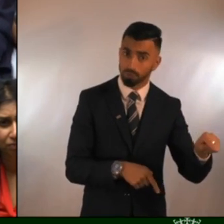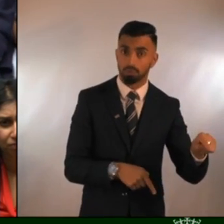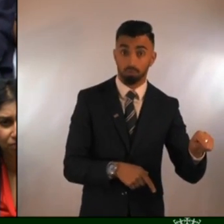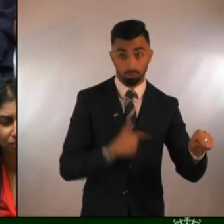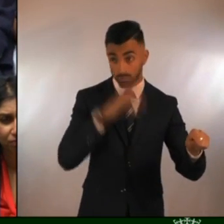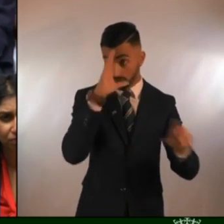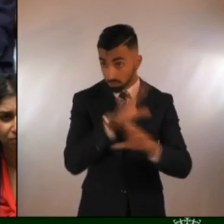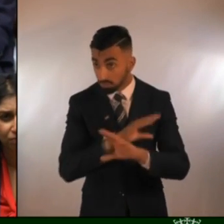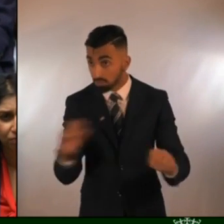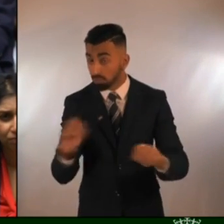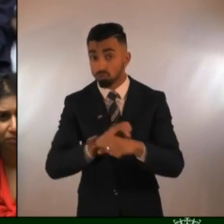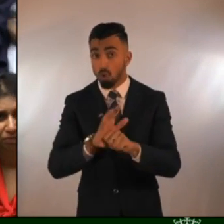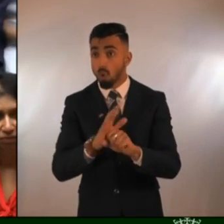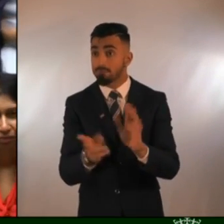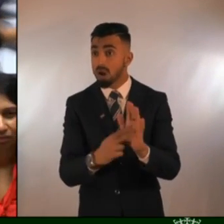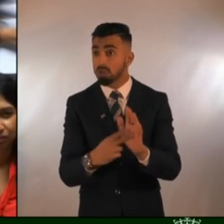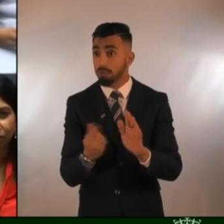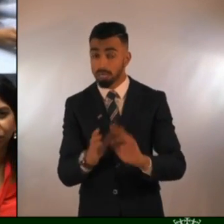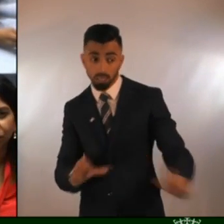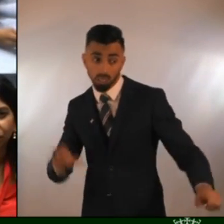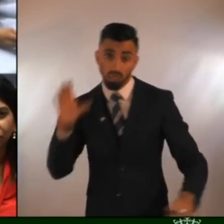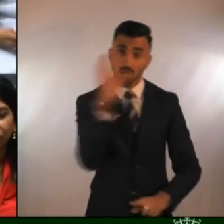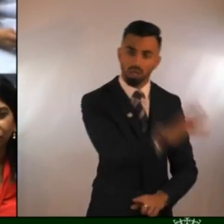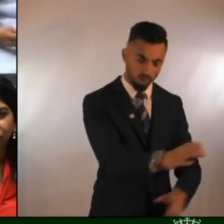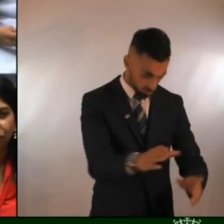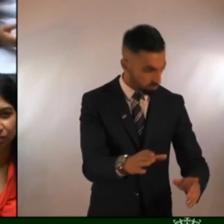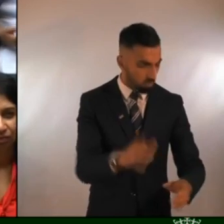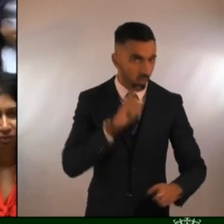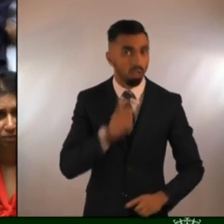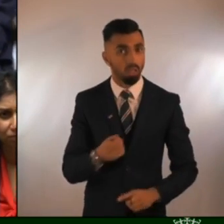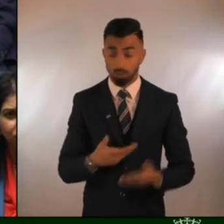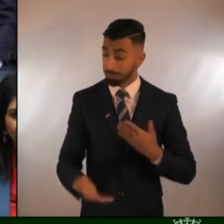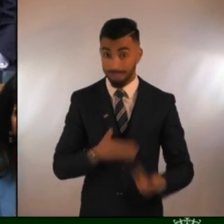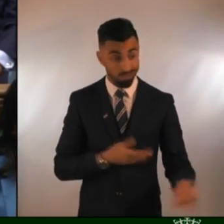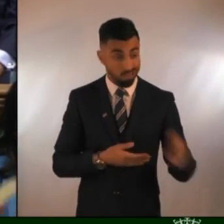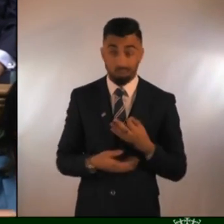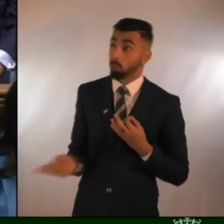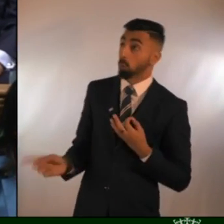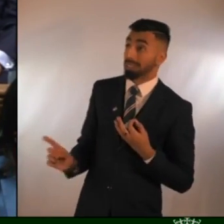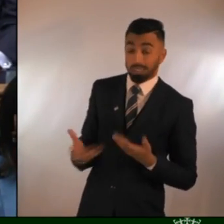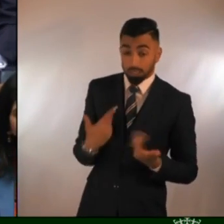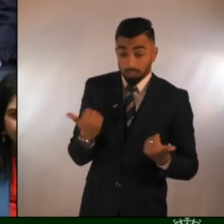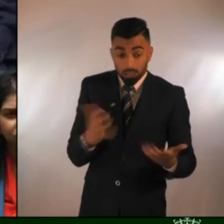it will get. We all benefit from a thriving health service, so it is right that